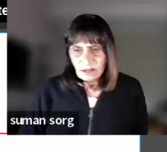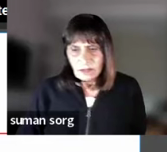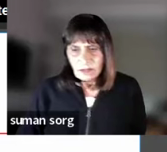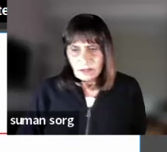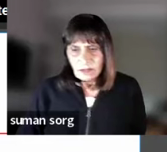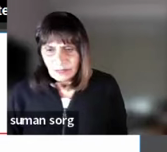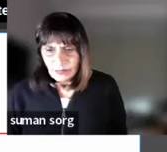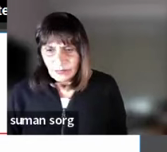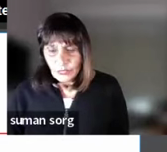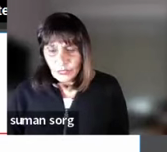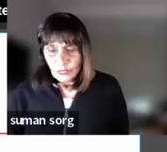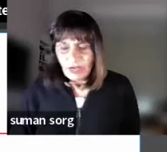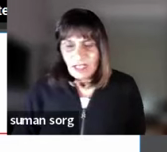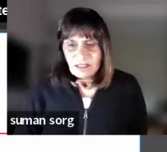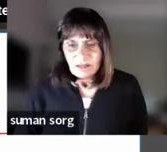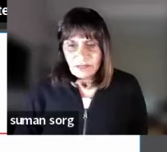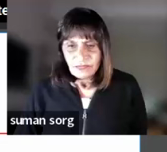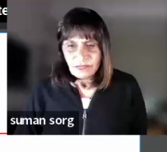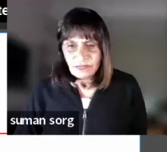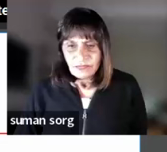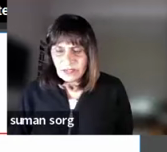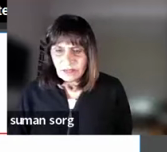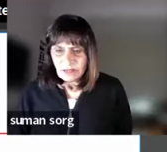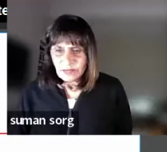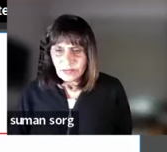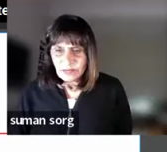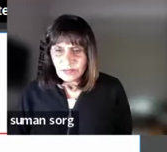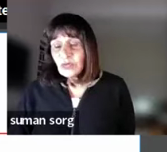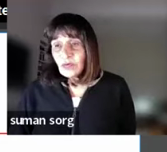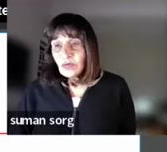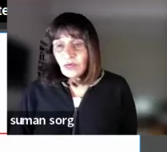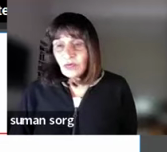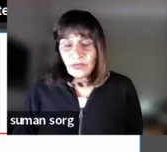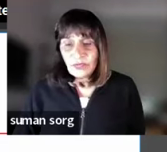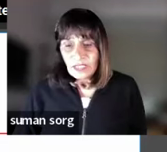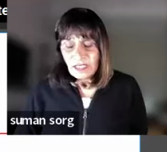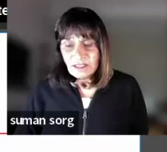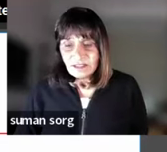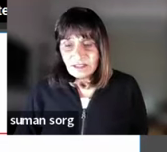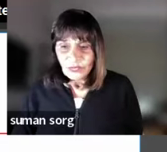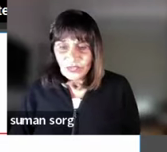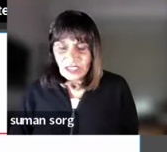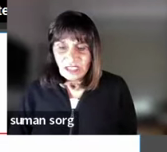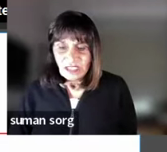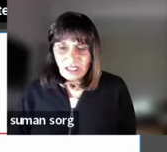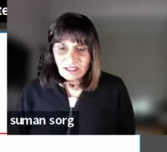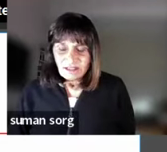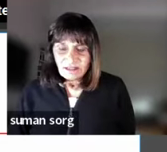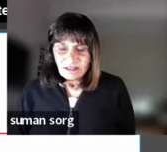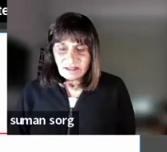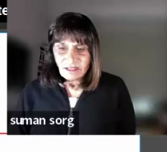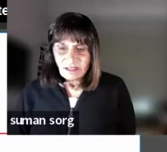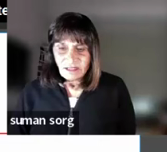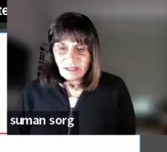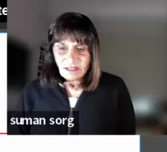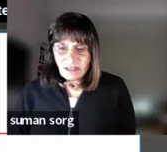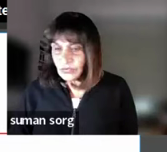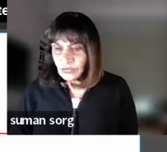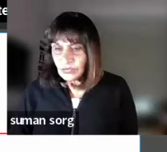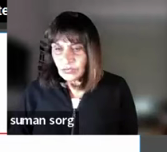access to it, supervised from the multipurpose room on occasions only. It's